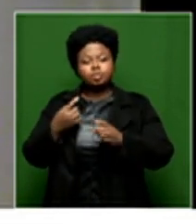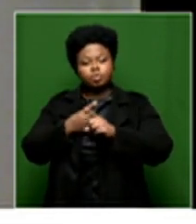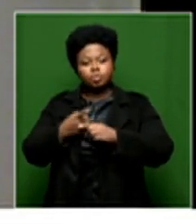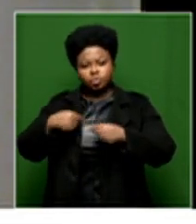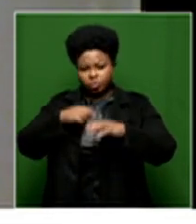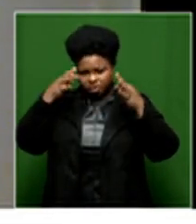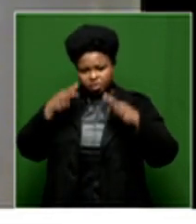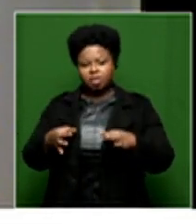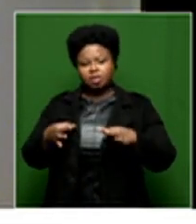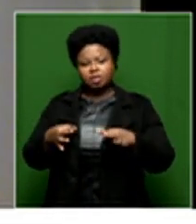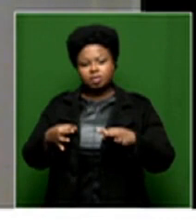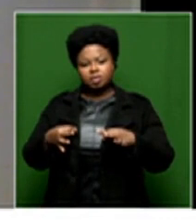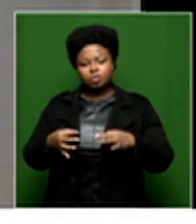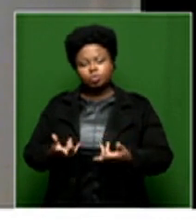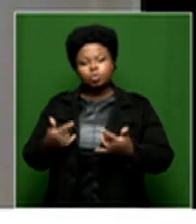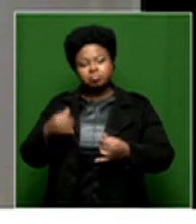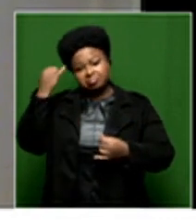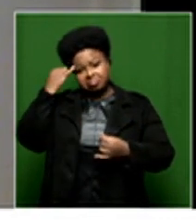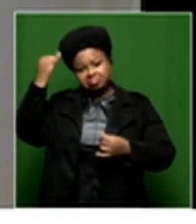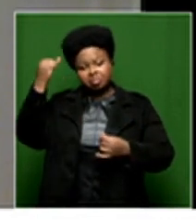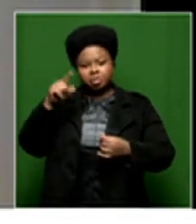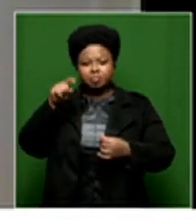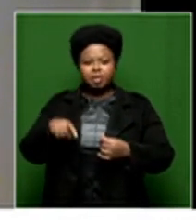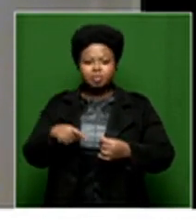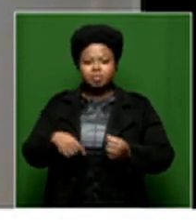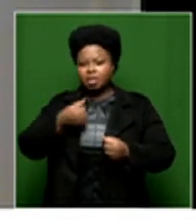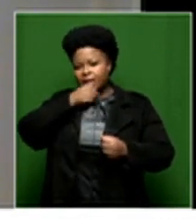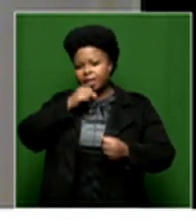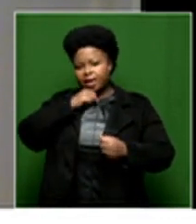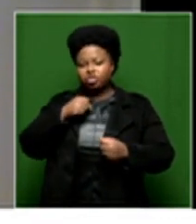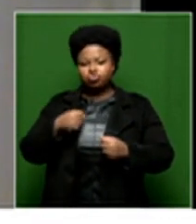decided that's when we decided on the idea of creating the ice cream brand.